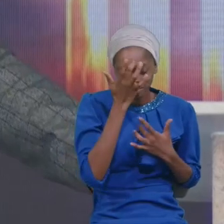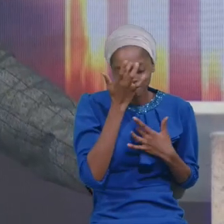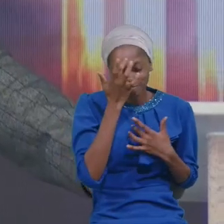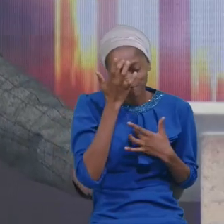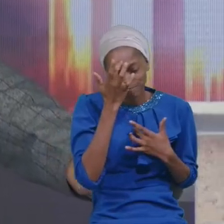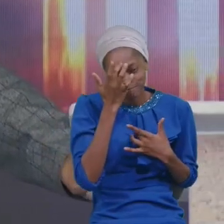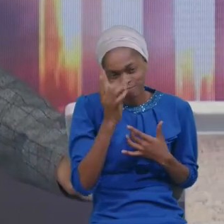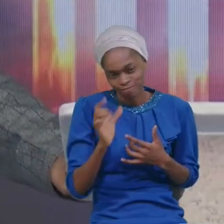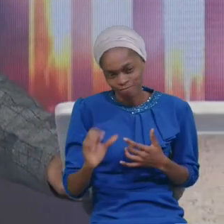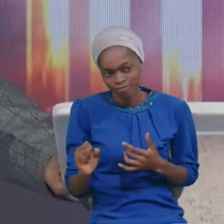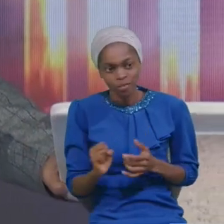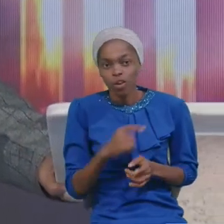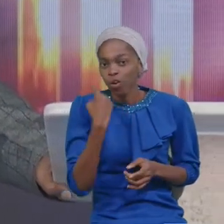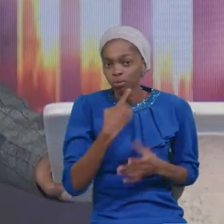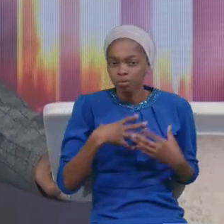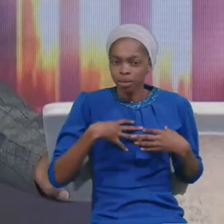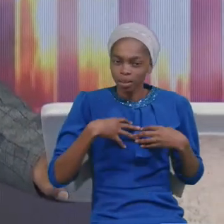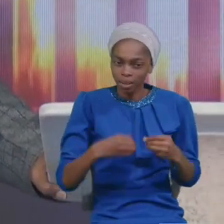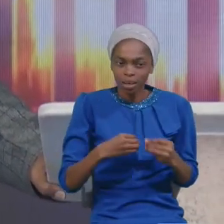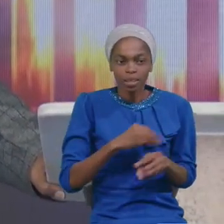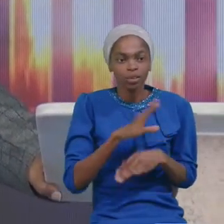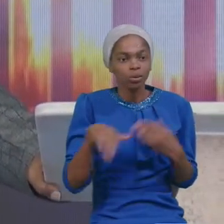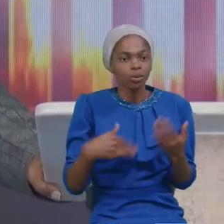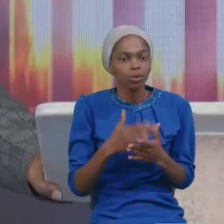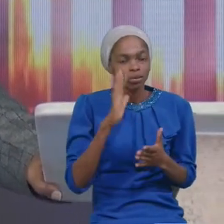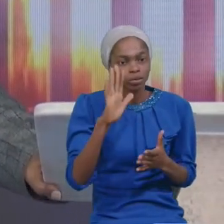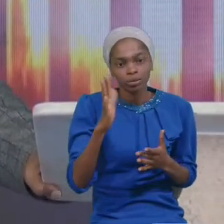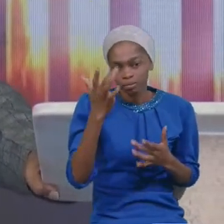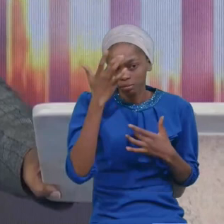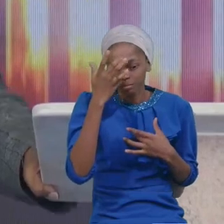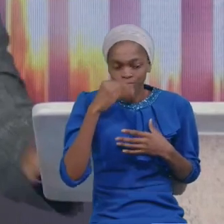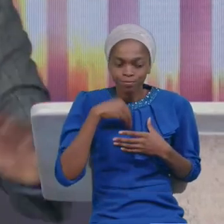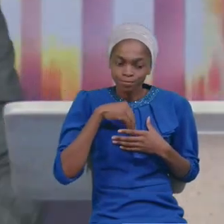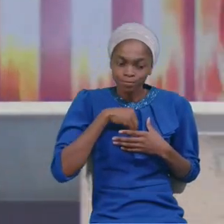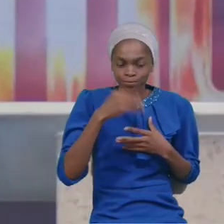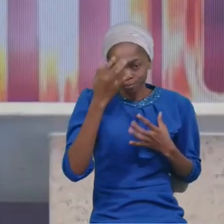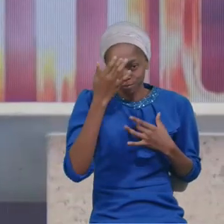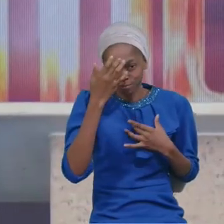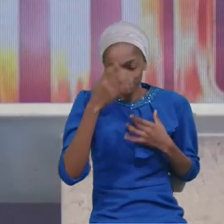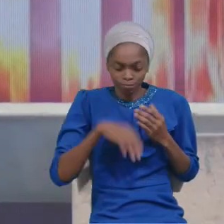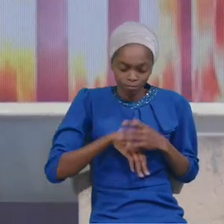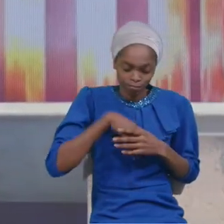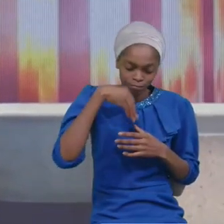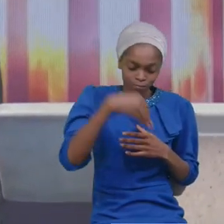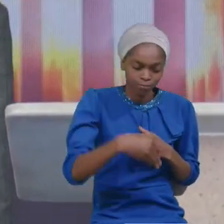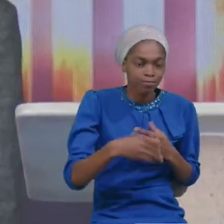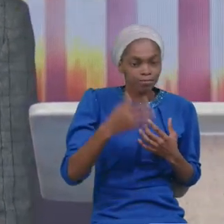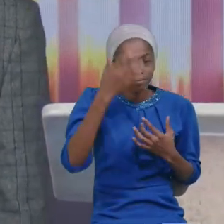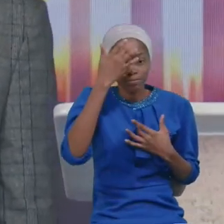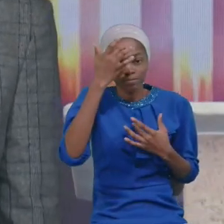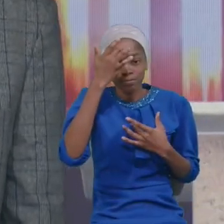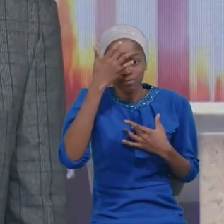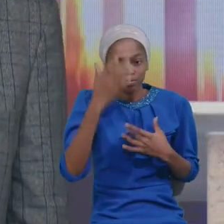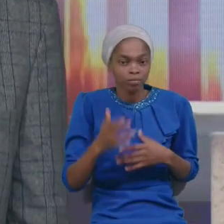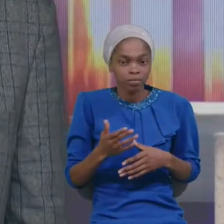disease, external disease, a short, brief disease, an inherited disease. It was in